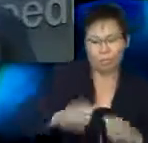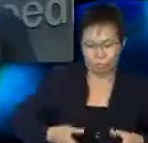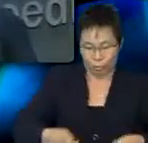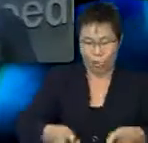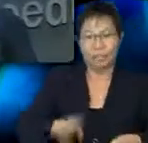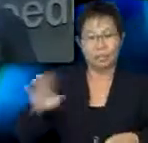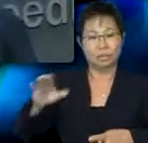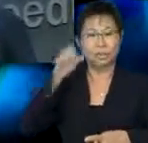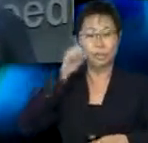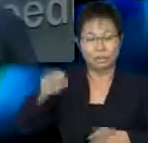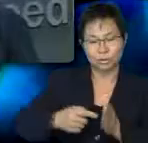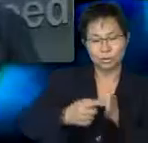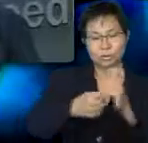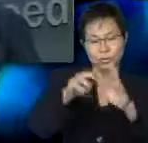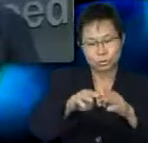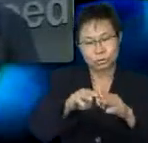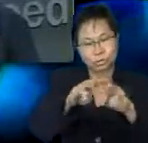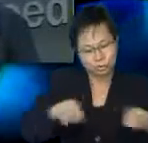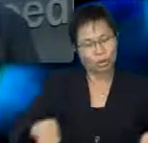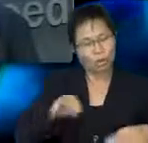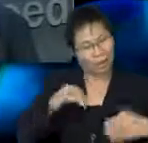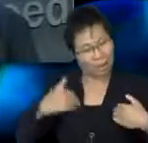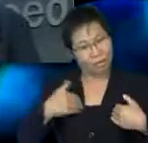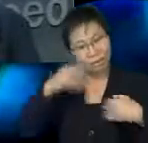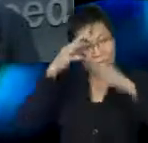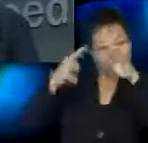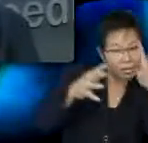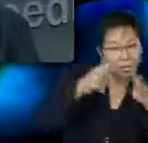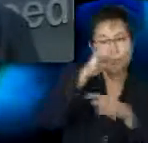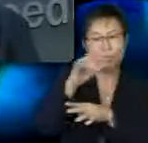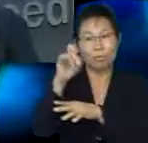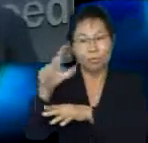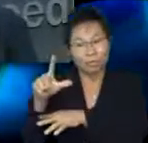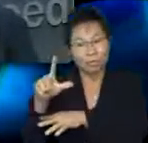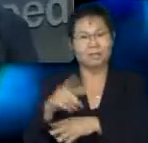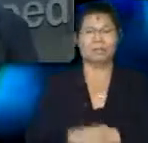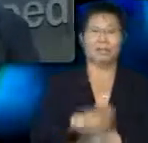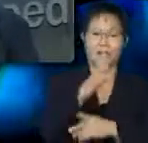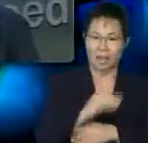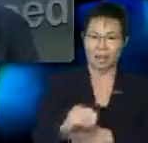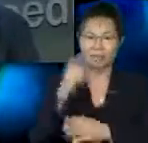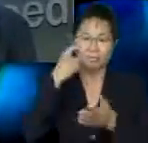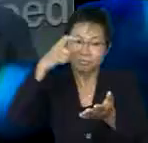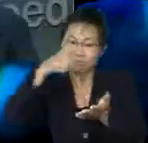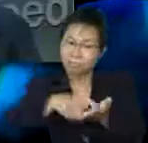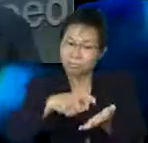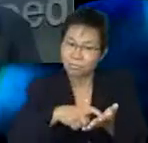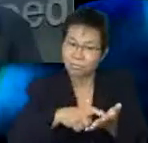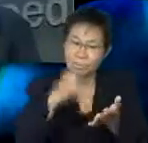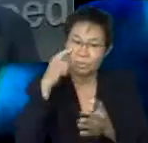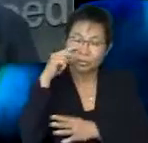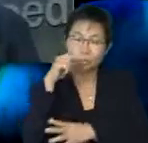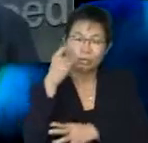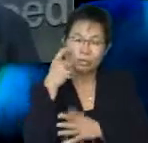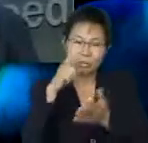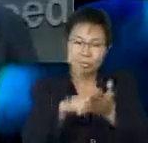She shows her students how she too has created the model of a box, and notice how